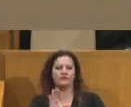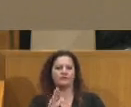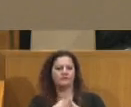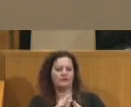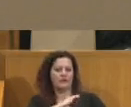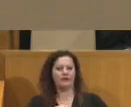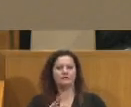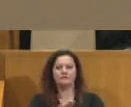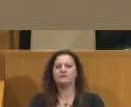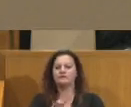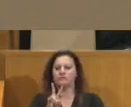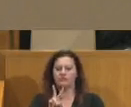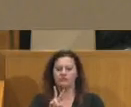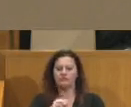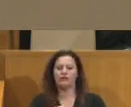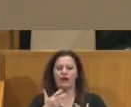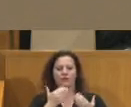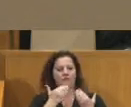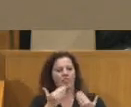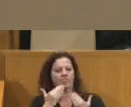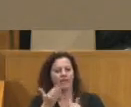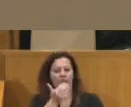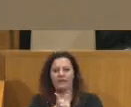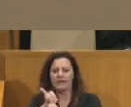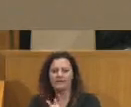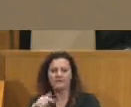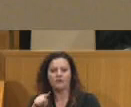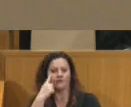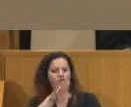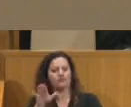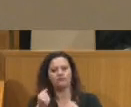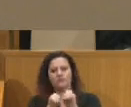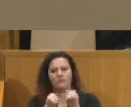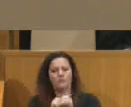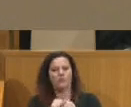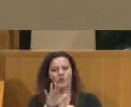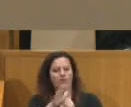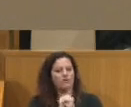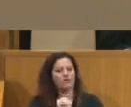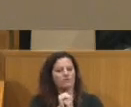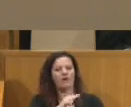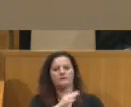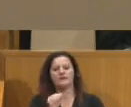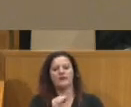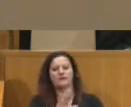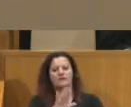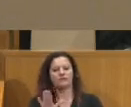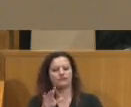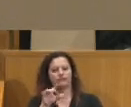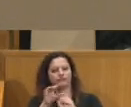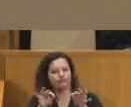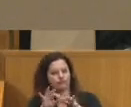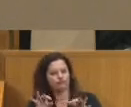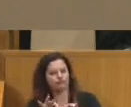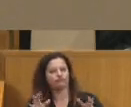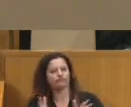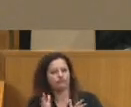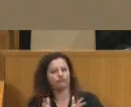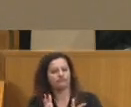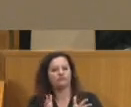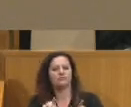convention. We will build on the things we love about Charlotte while continuing to address challenges such as high crime rates, the shortage of